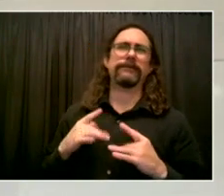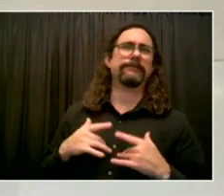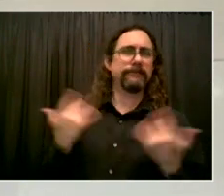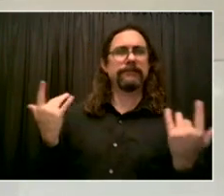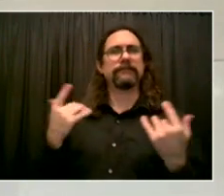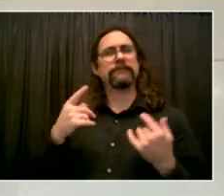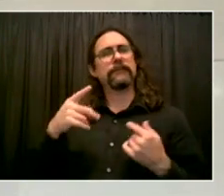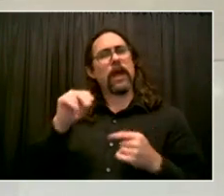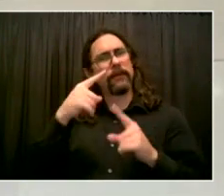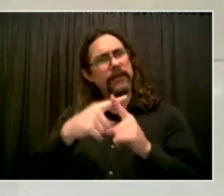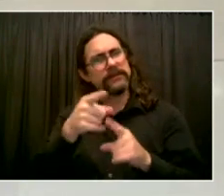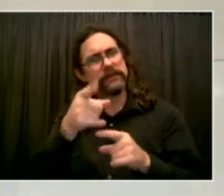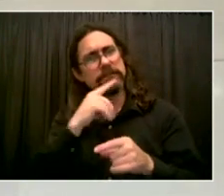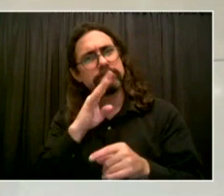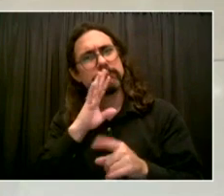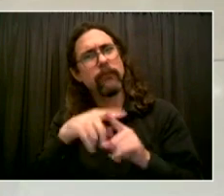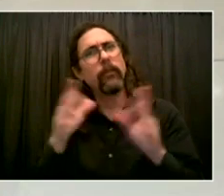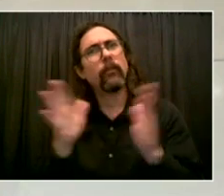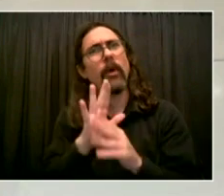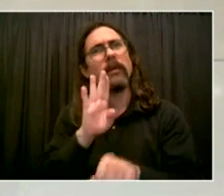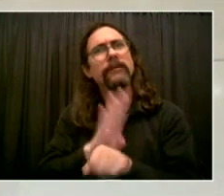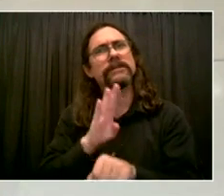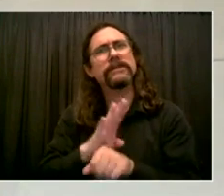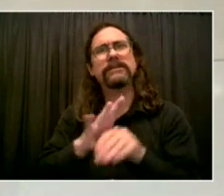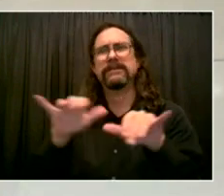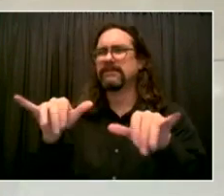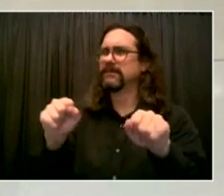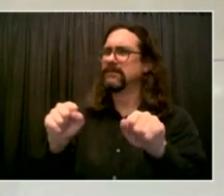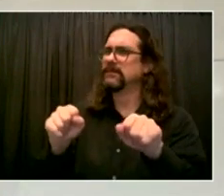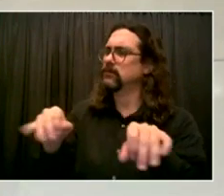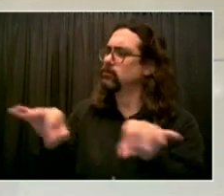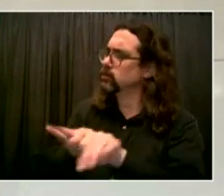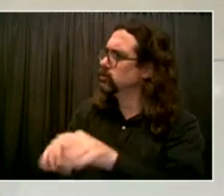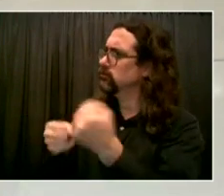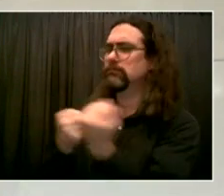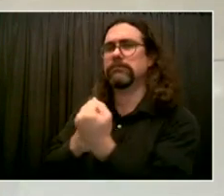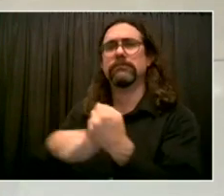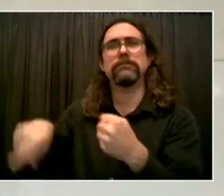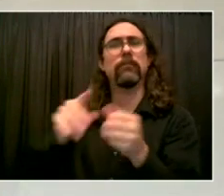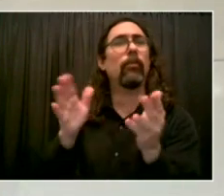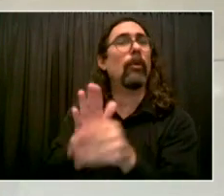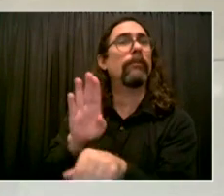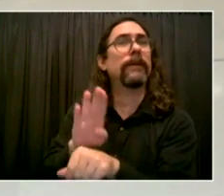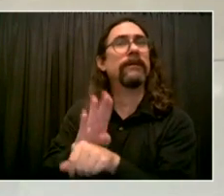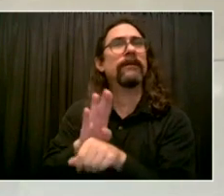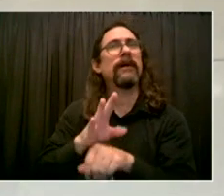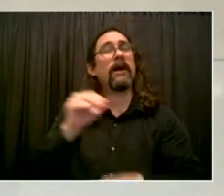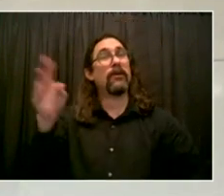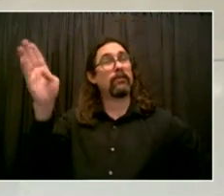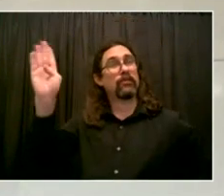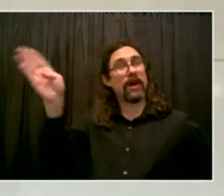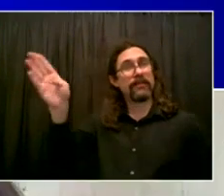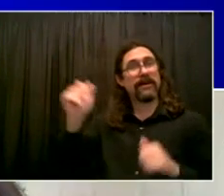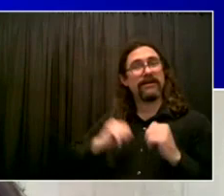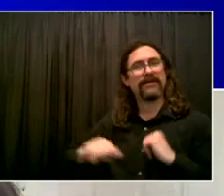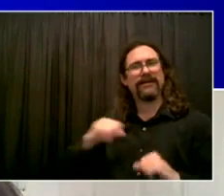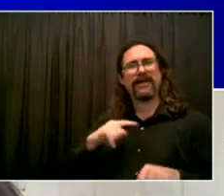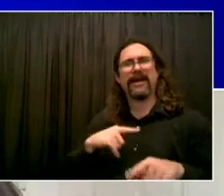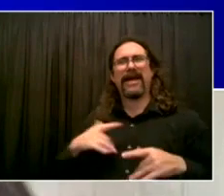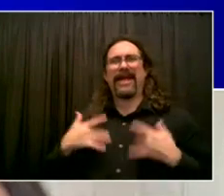for Broadway, I'll be going to my first Broadway show of the season today to go see Jagged Little Pill. All right.